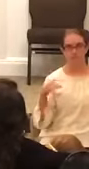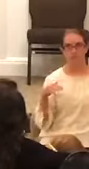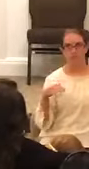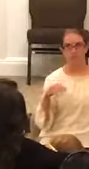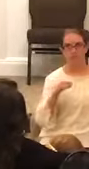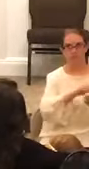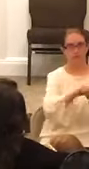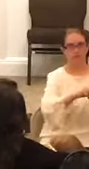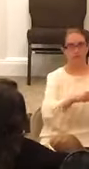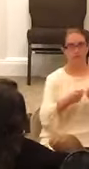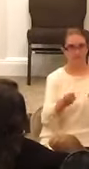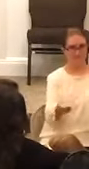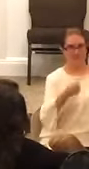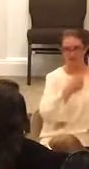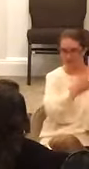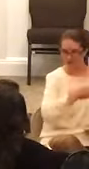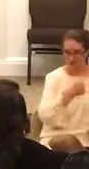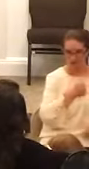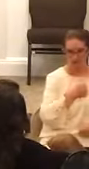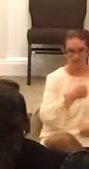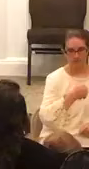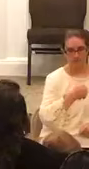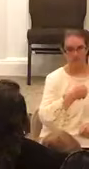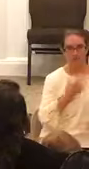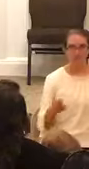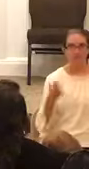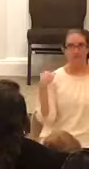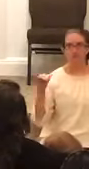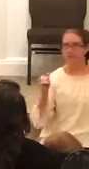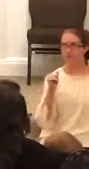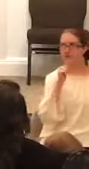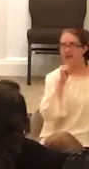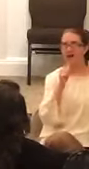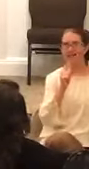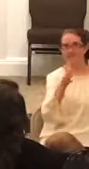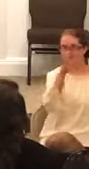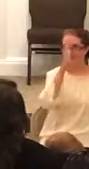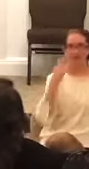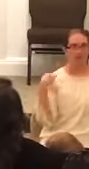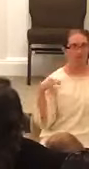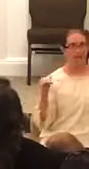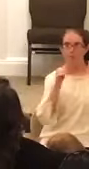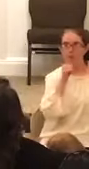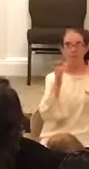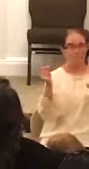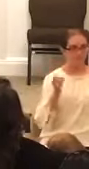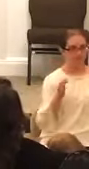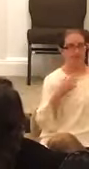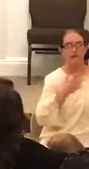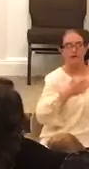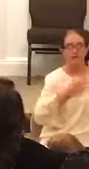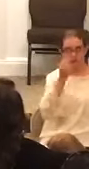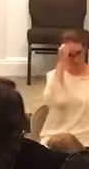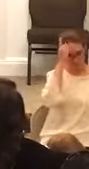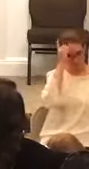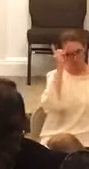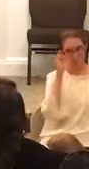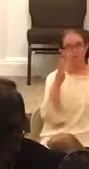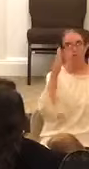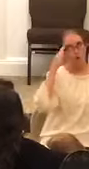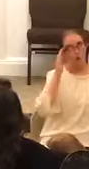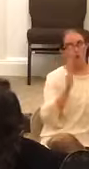Angel wrote a book, handed it to him. I'm sorry. It might have been an angel, but it wasn't one of God's angels. And I'm not being judgmental. Please understand that. But I do know